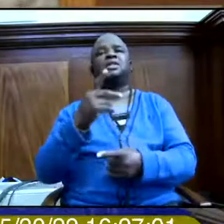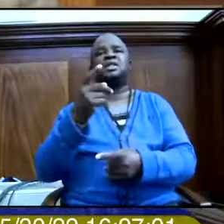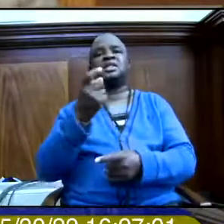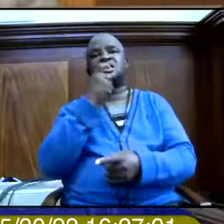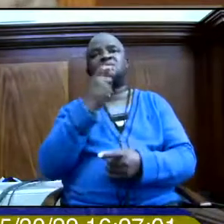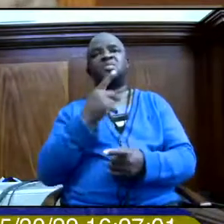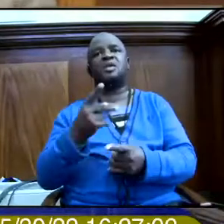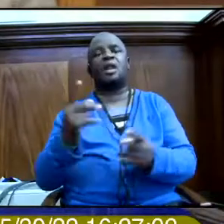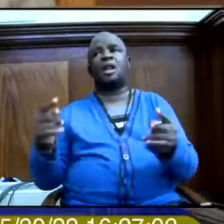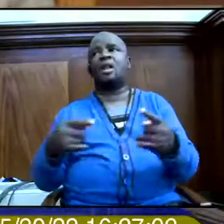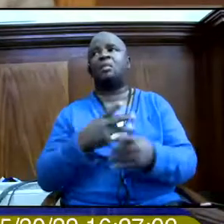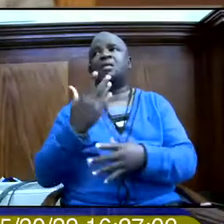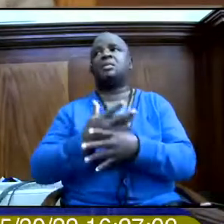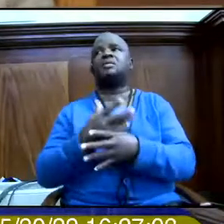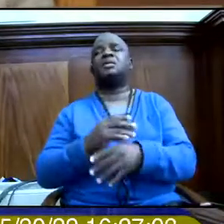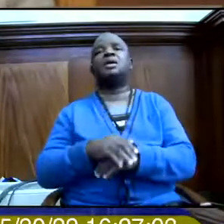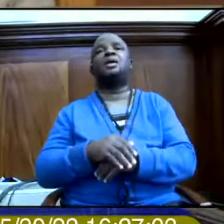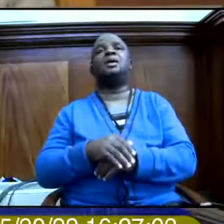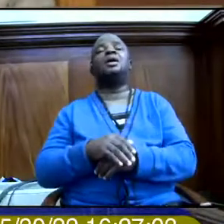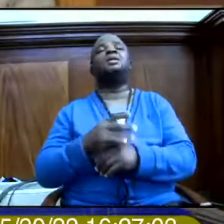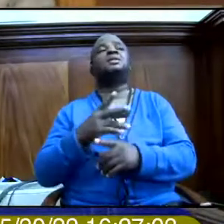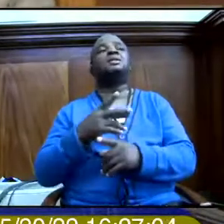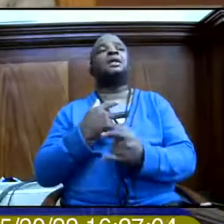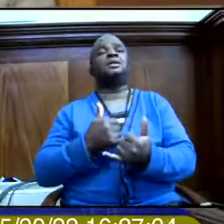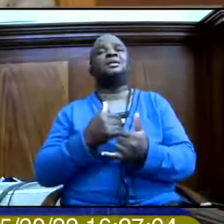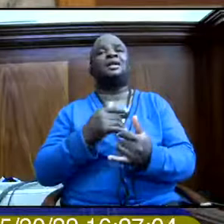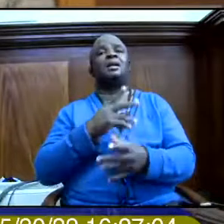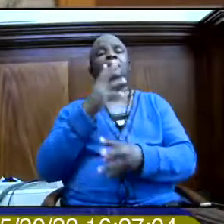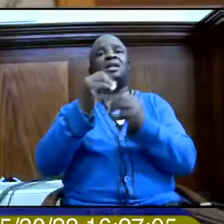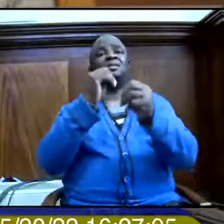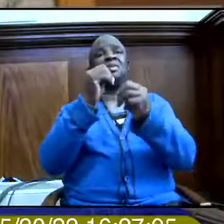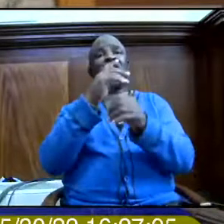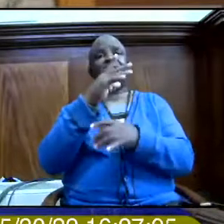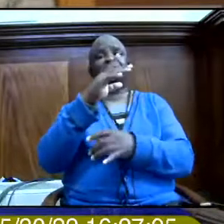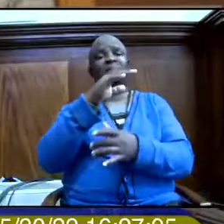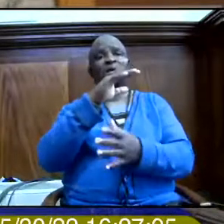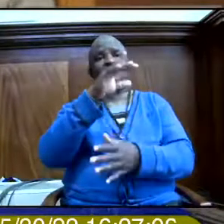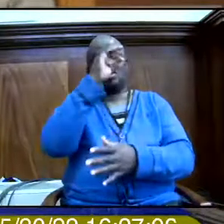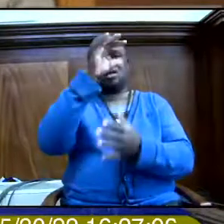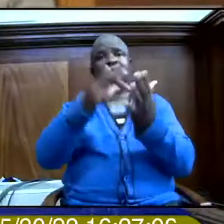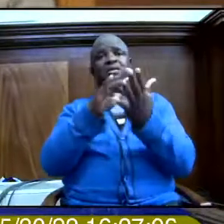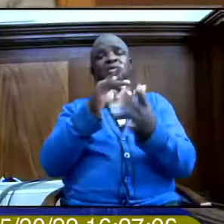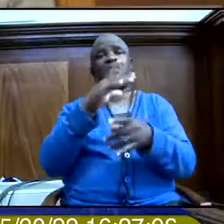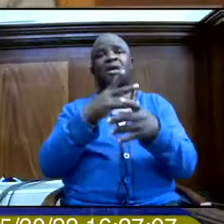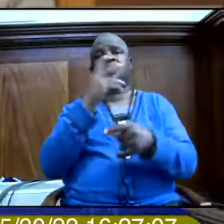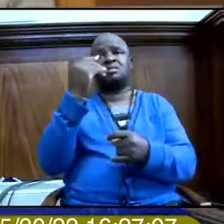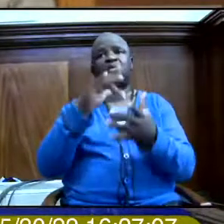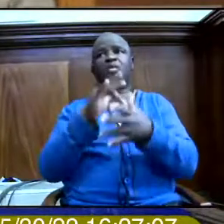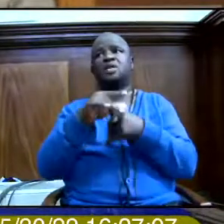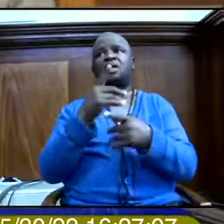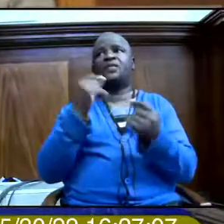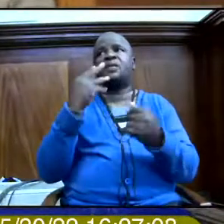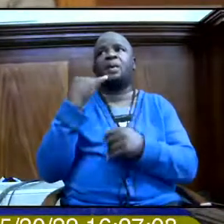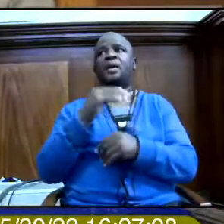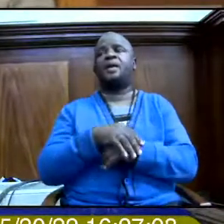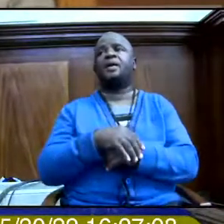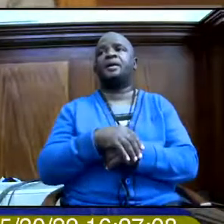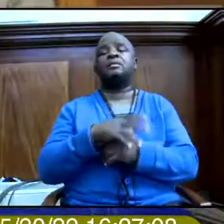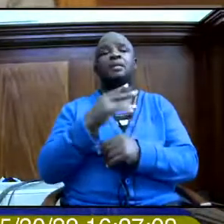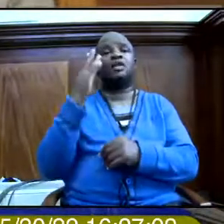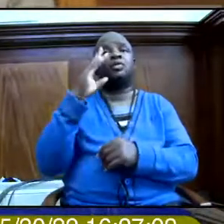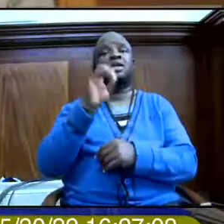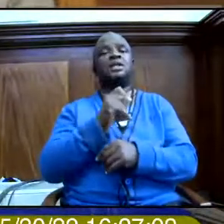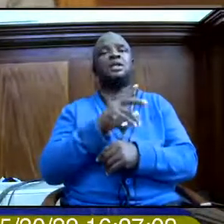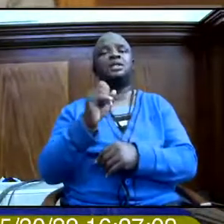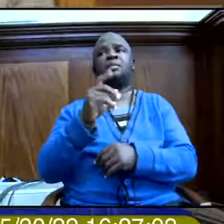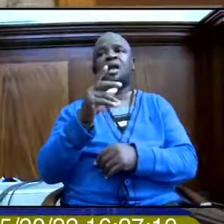all over the place even the station management doesn't know when will the project be completed i know saps